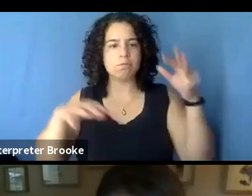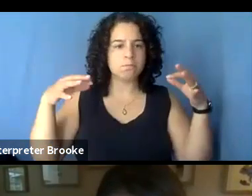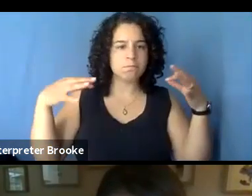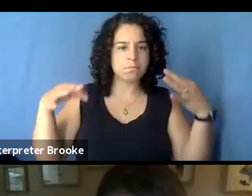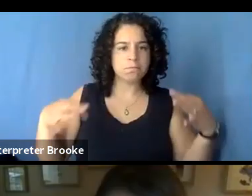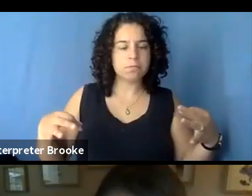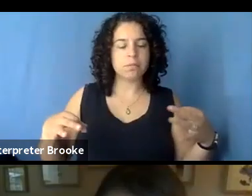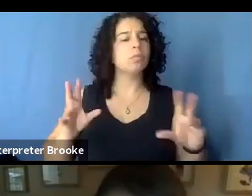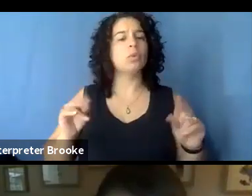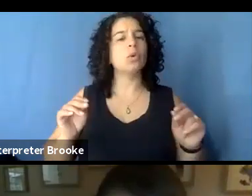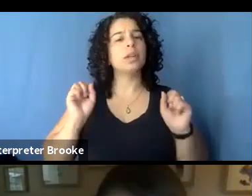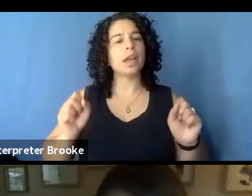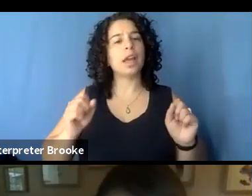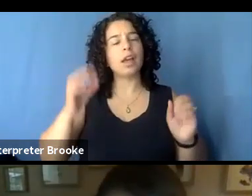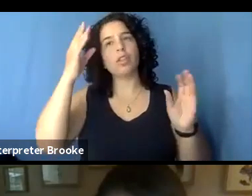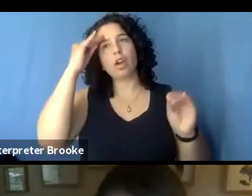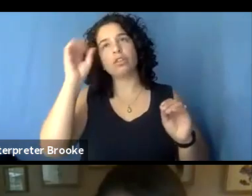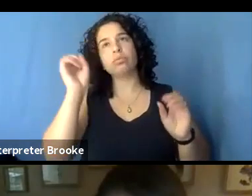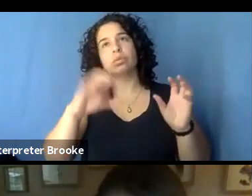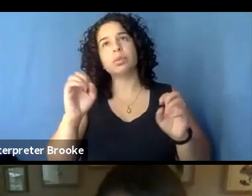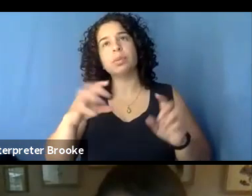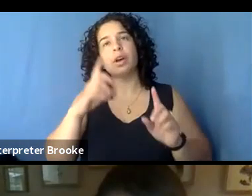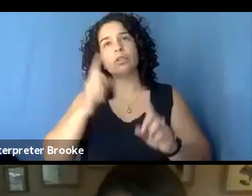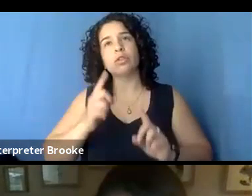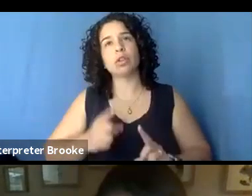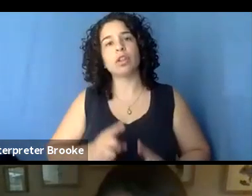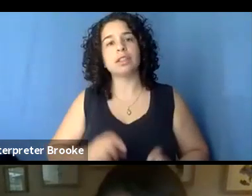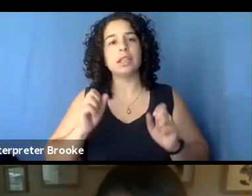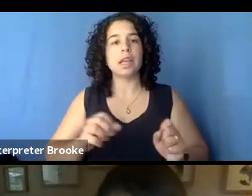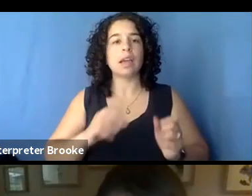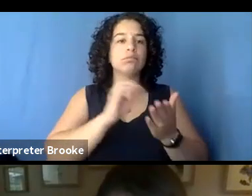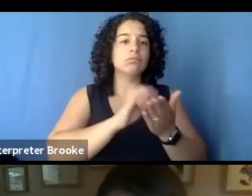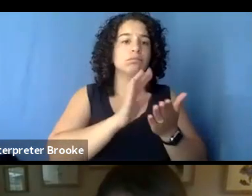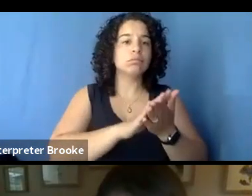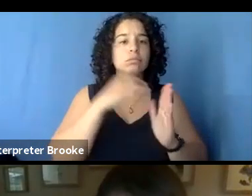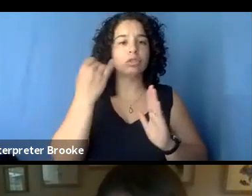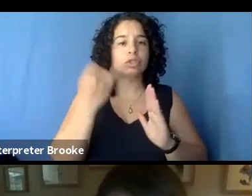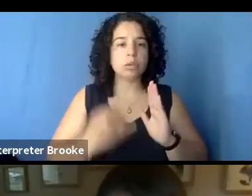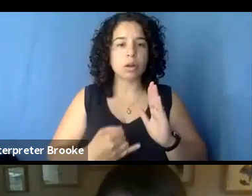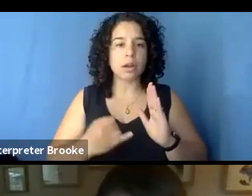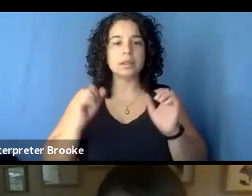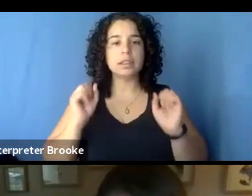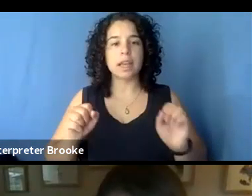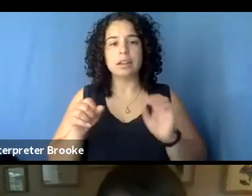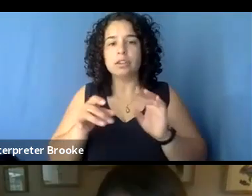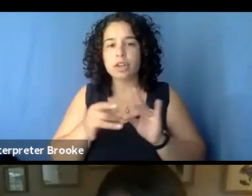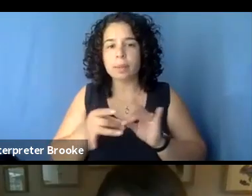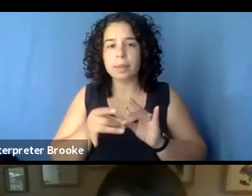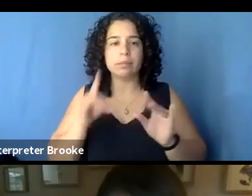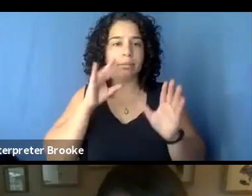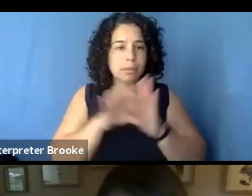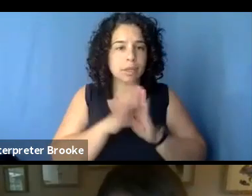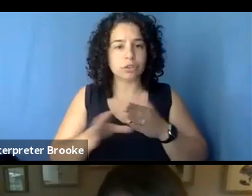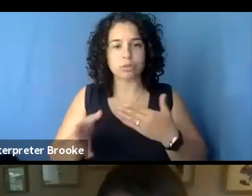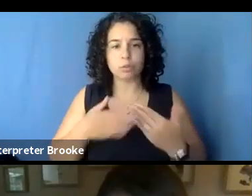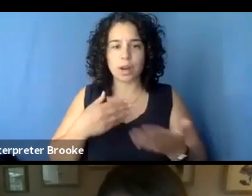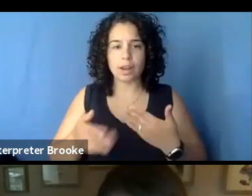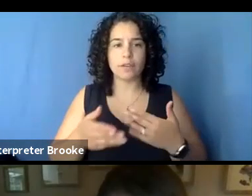bullet point thoughts. These can be drawings. These can be a comic, a graphic. These can